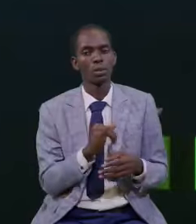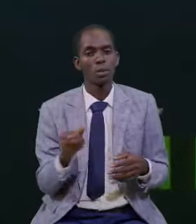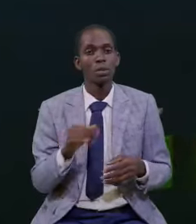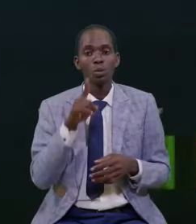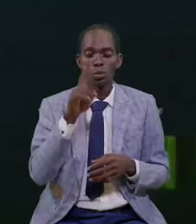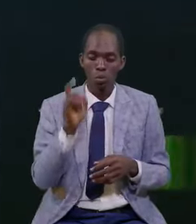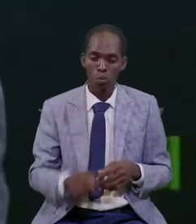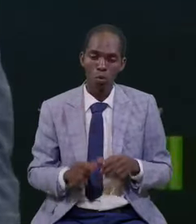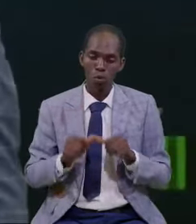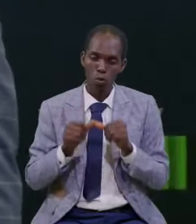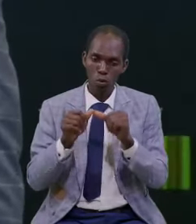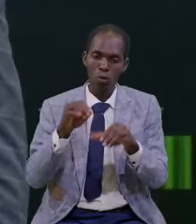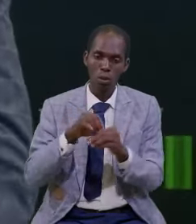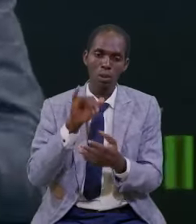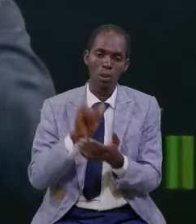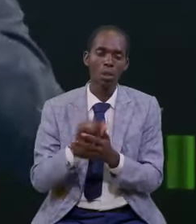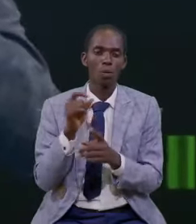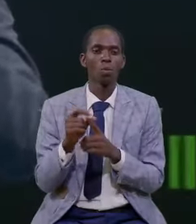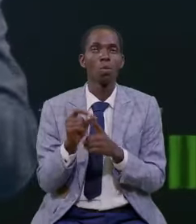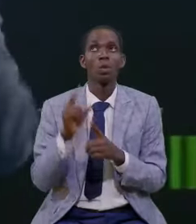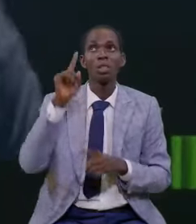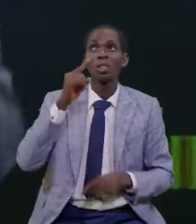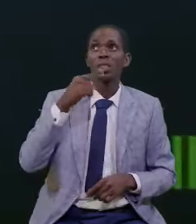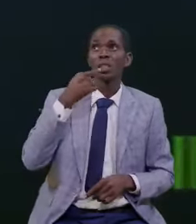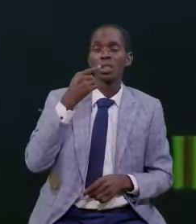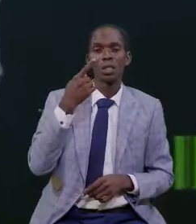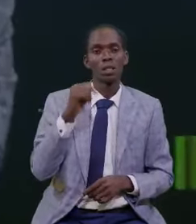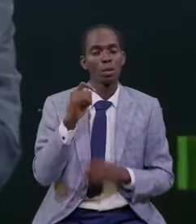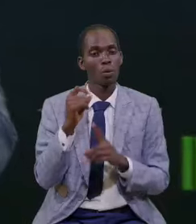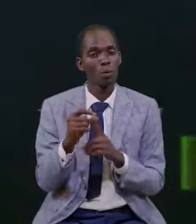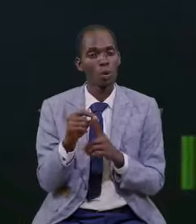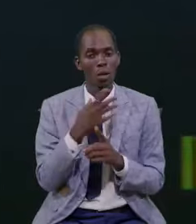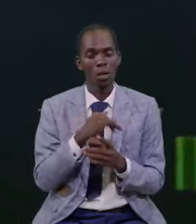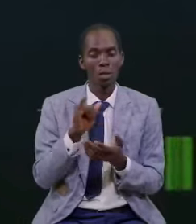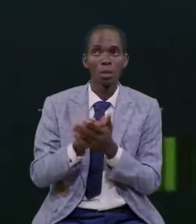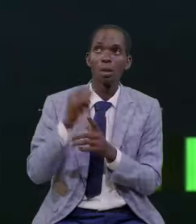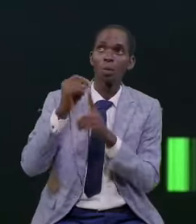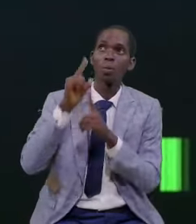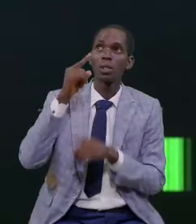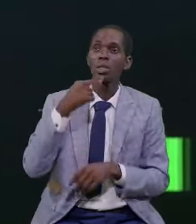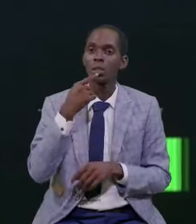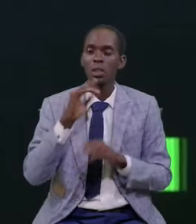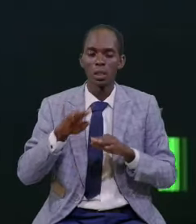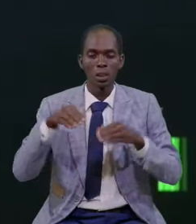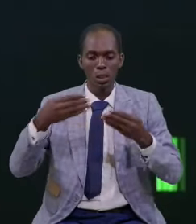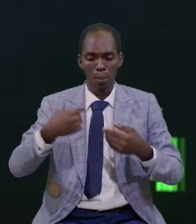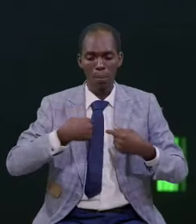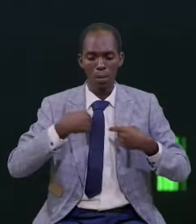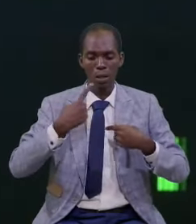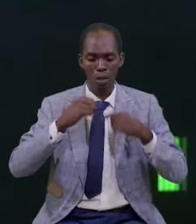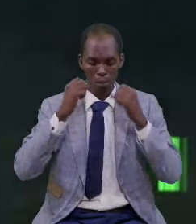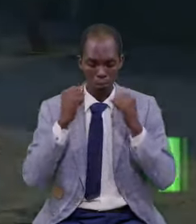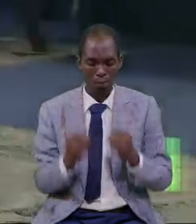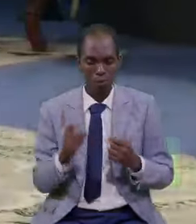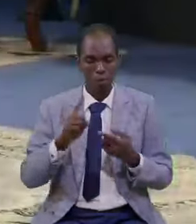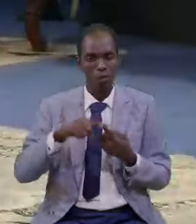in that. He spoke the word, and this word he spoke gave me the power to stand,